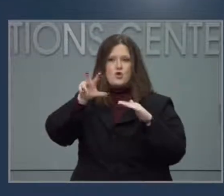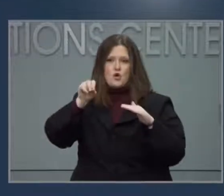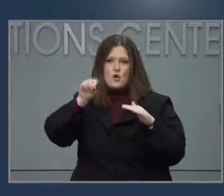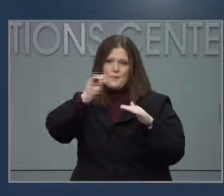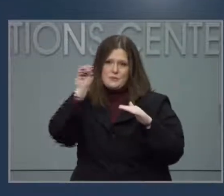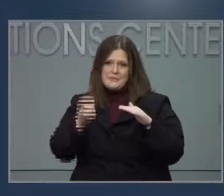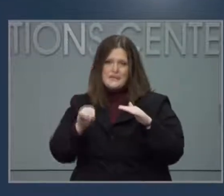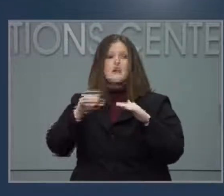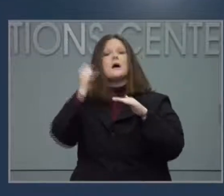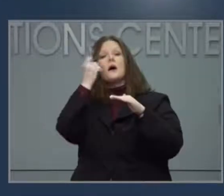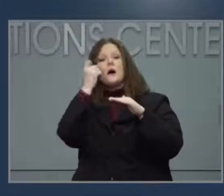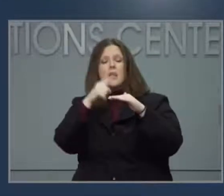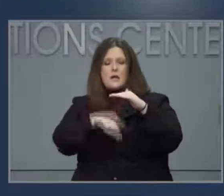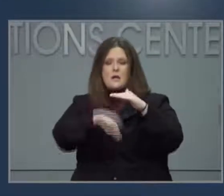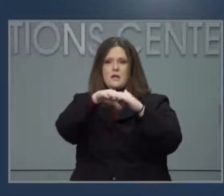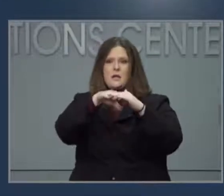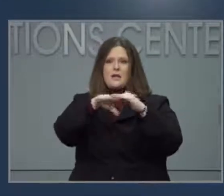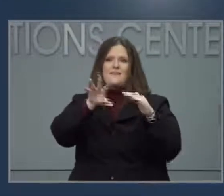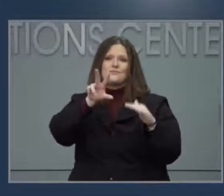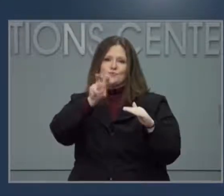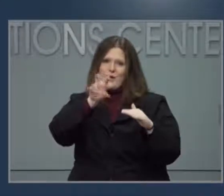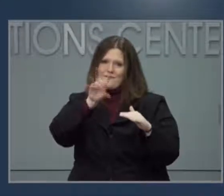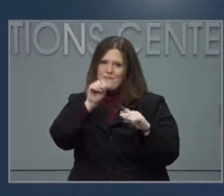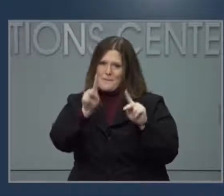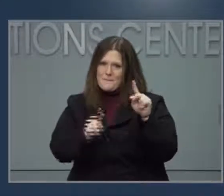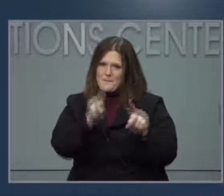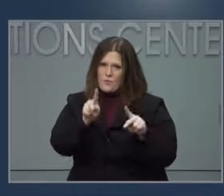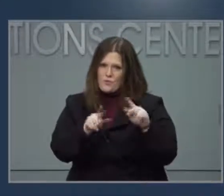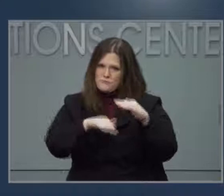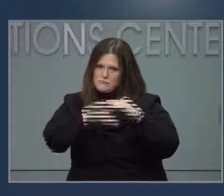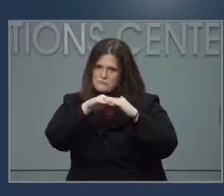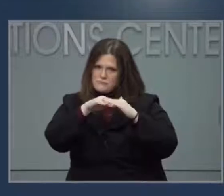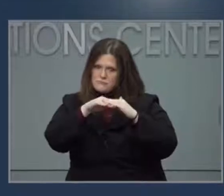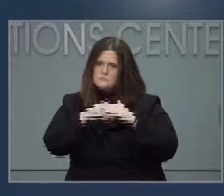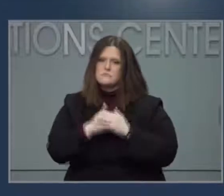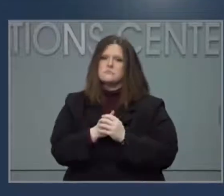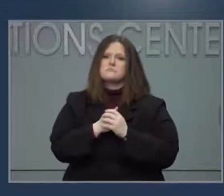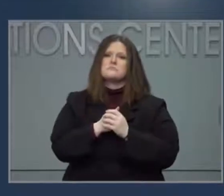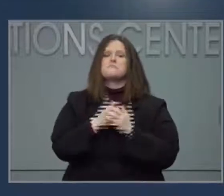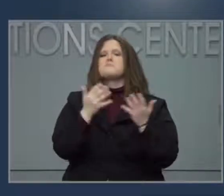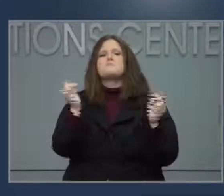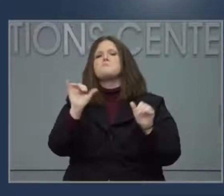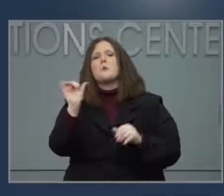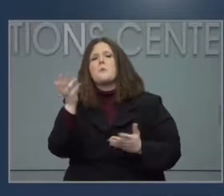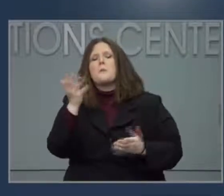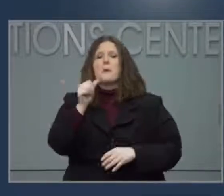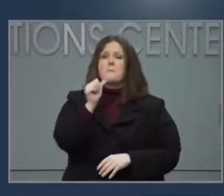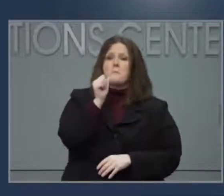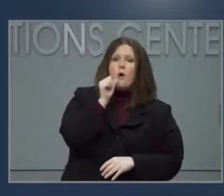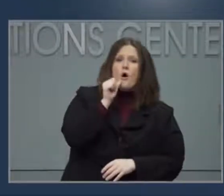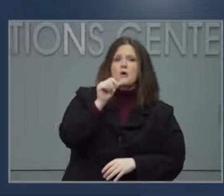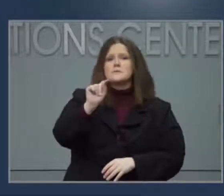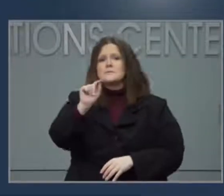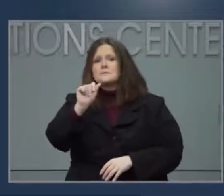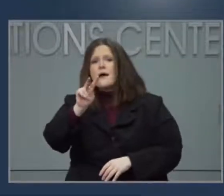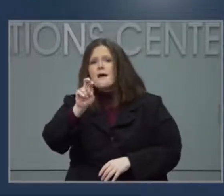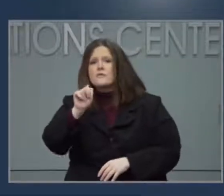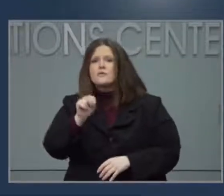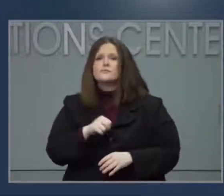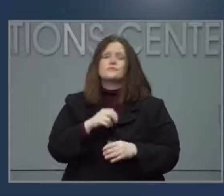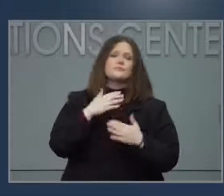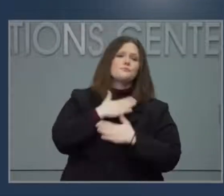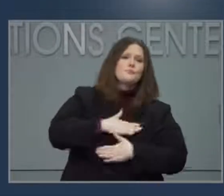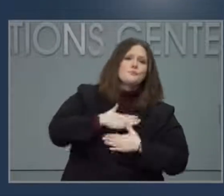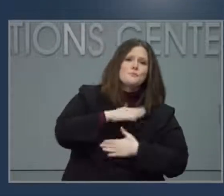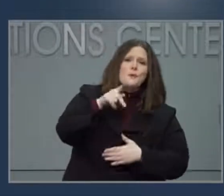people. These businesses include bars and taverns, indoor amusement parks, movie theaters, indoor